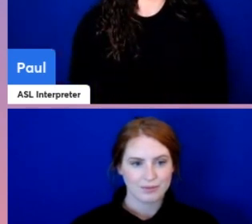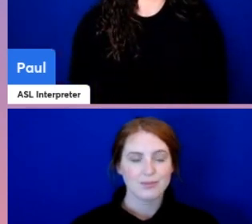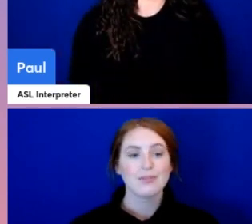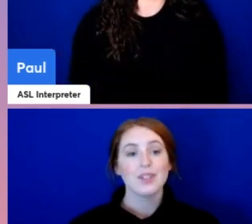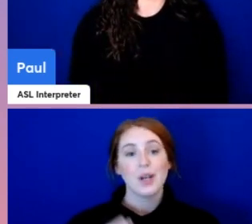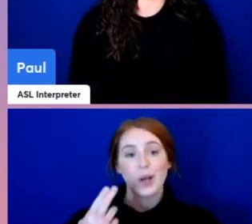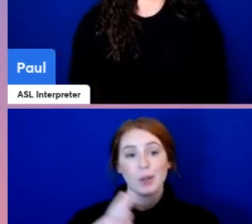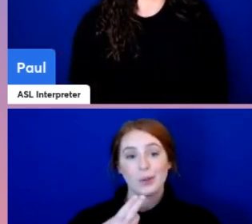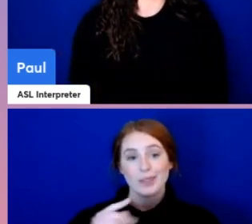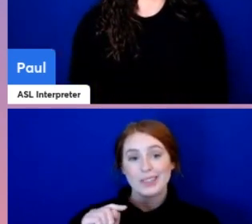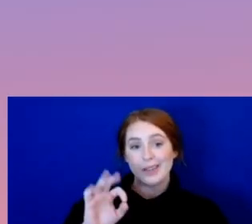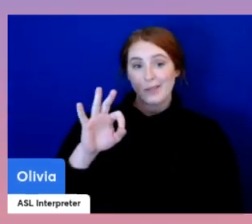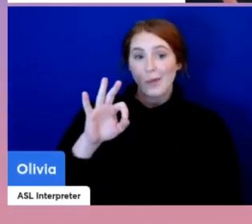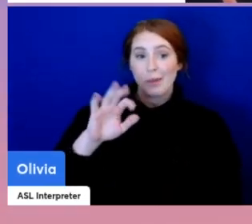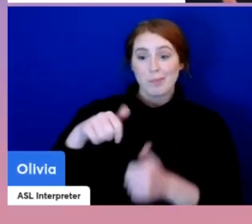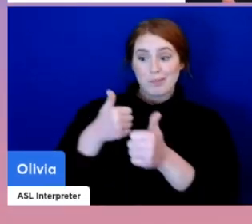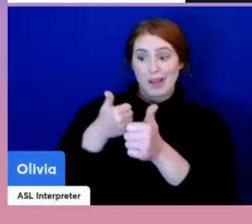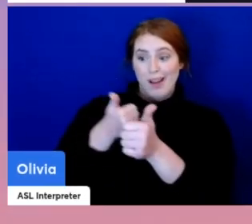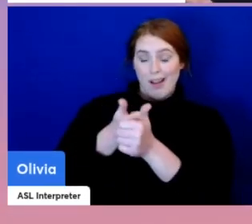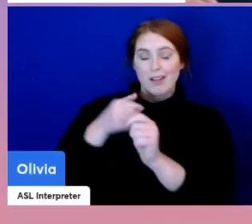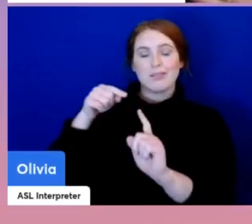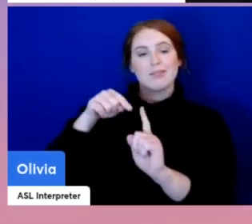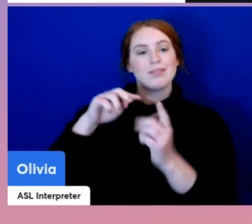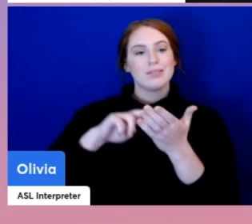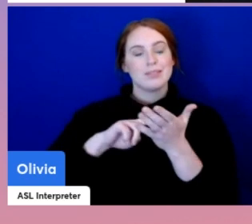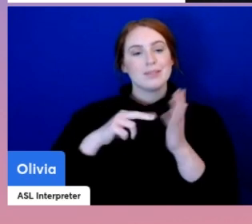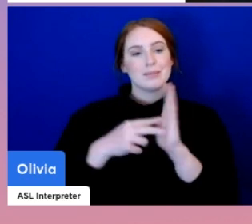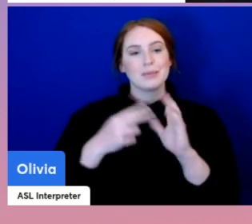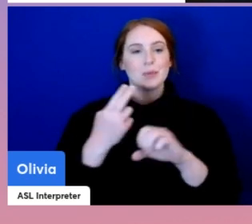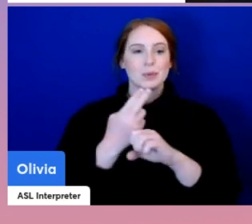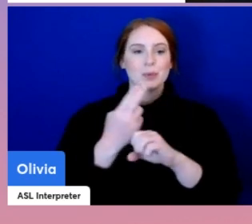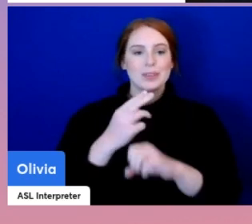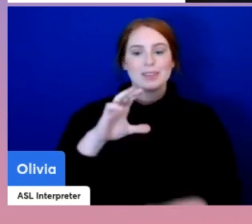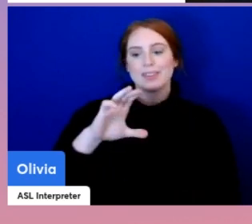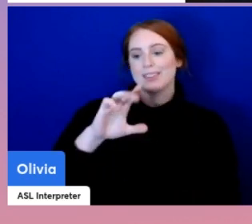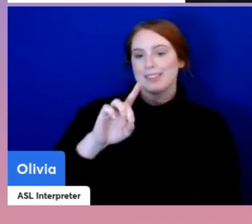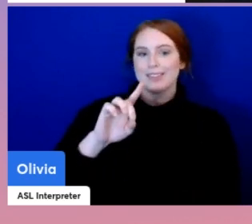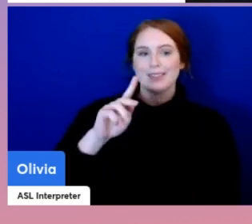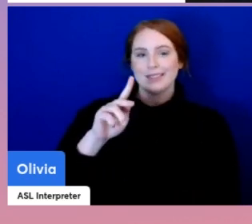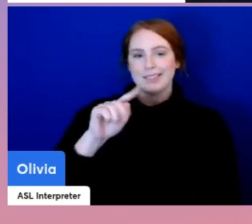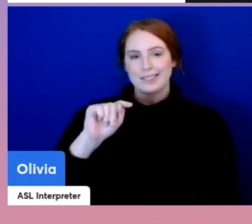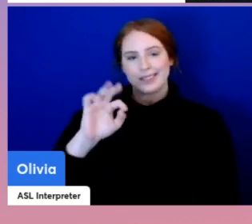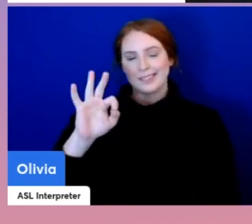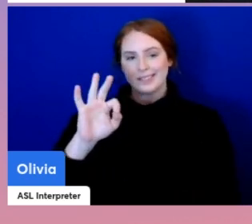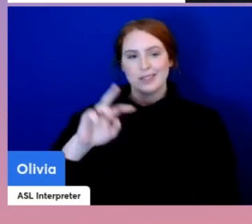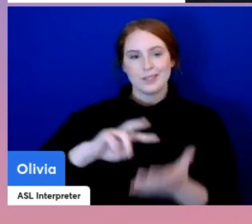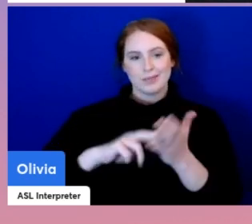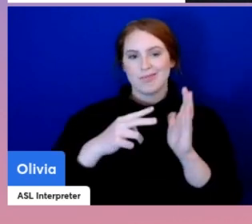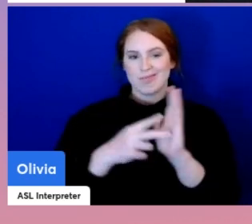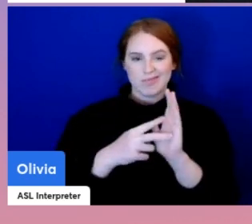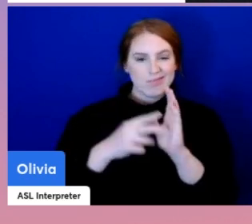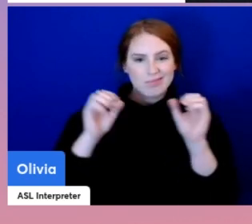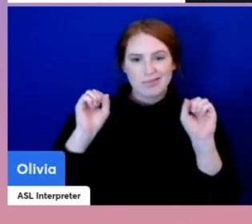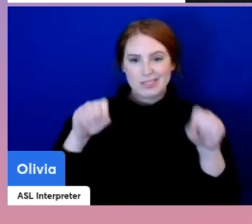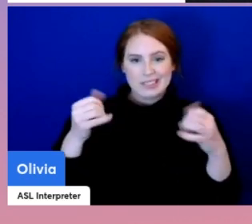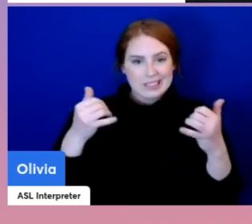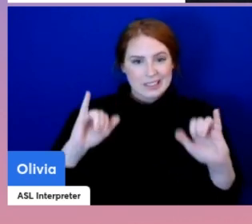hood, this means that users of CDKTF still have access to the wide range of providers supported by Terraform.